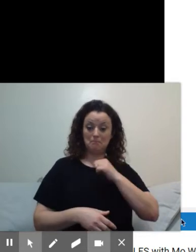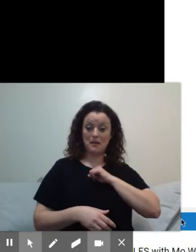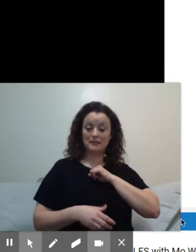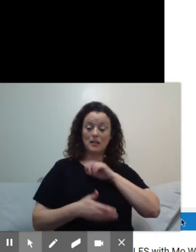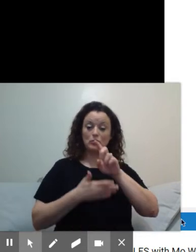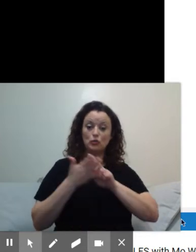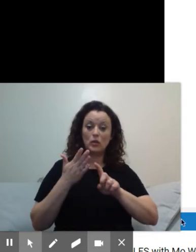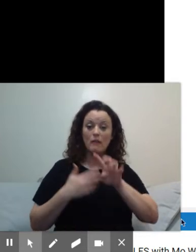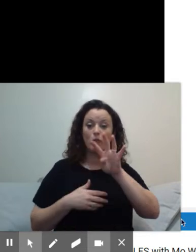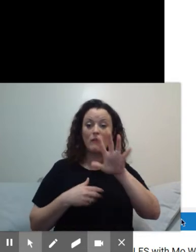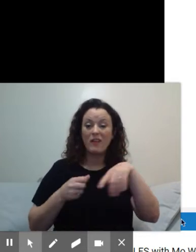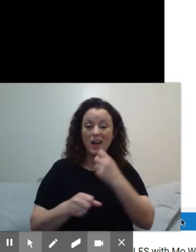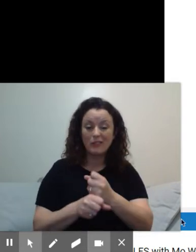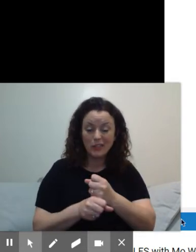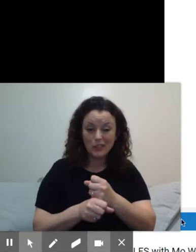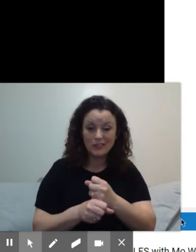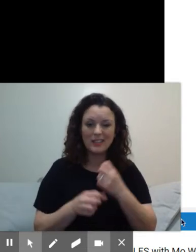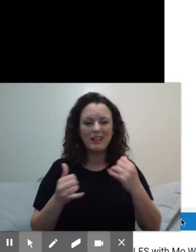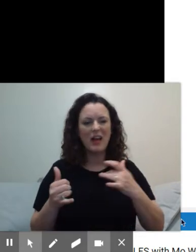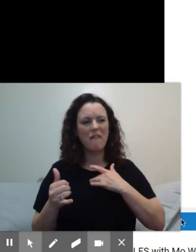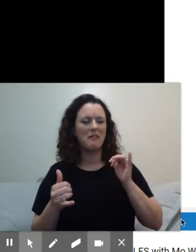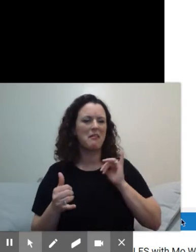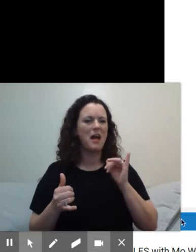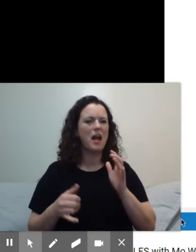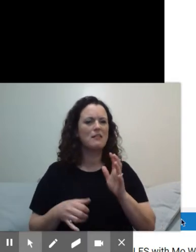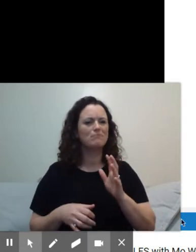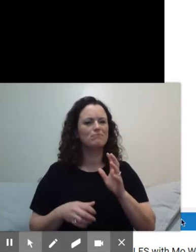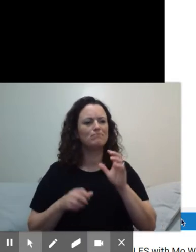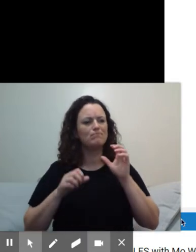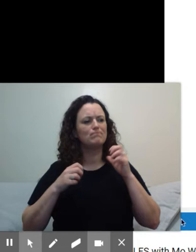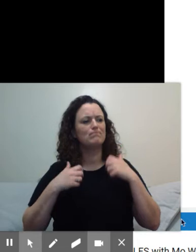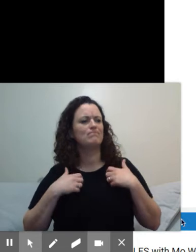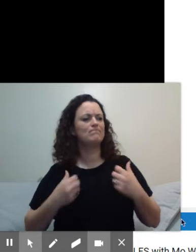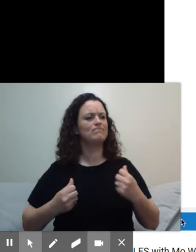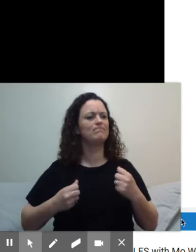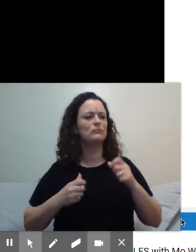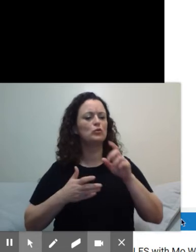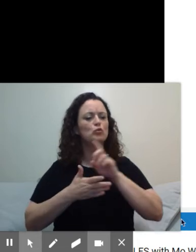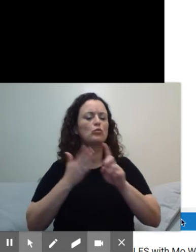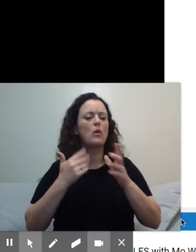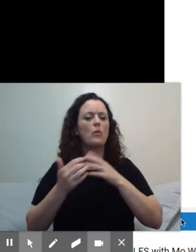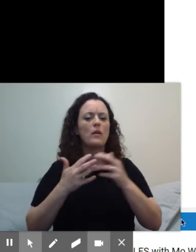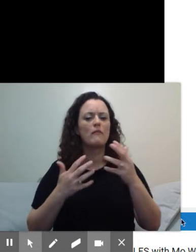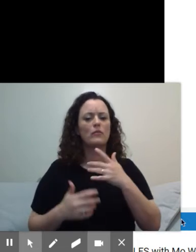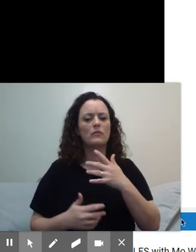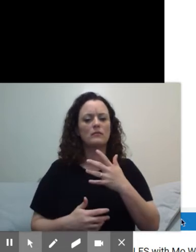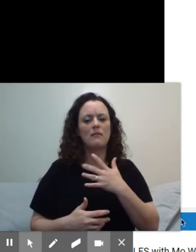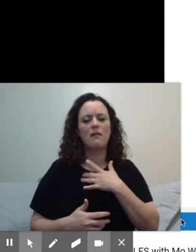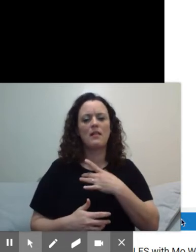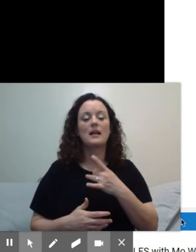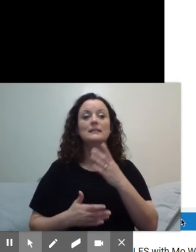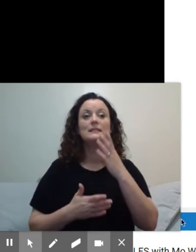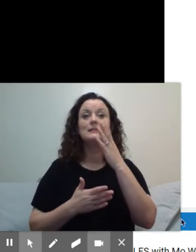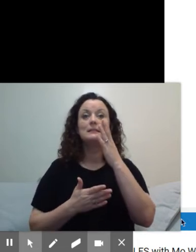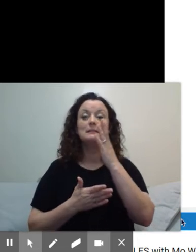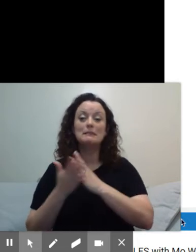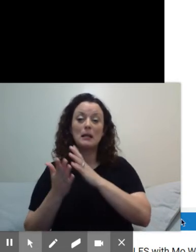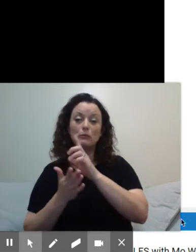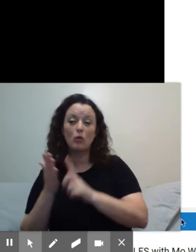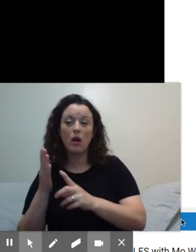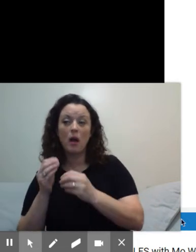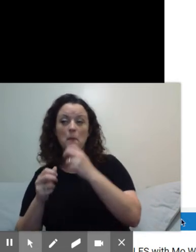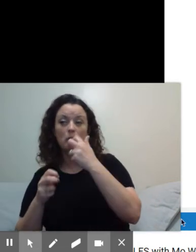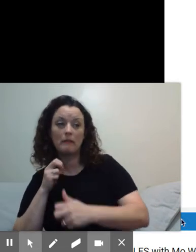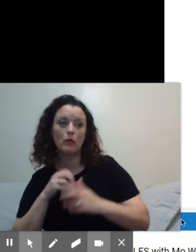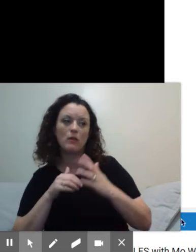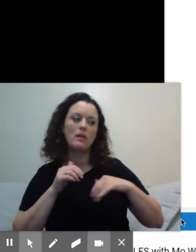I think I can draw about anything I'd like. Some things are a little bit more difficult than others, but in the end, you create